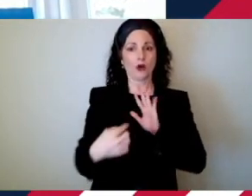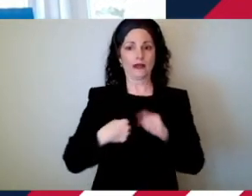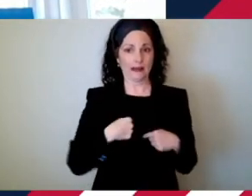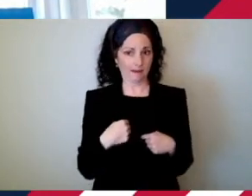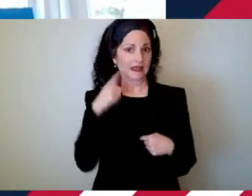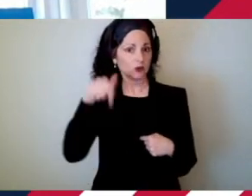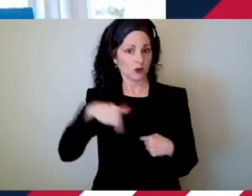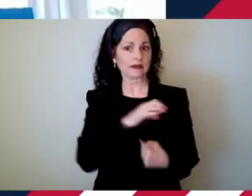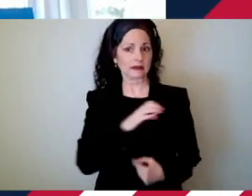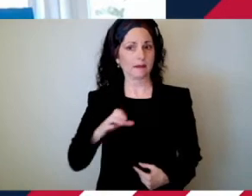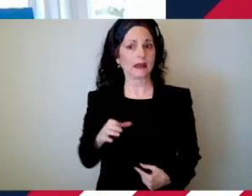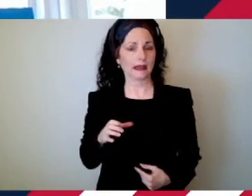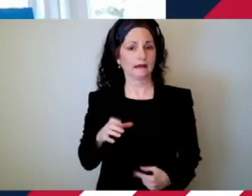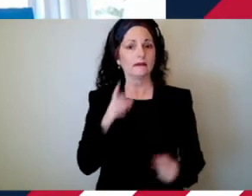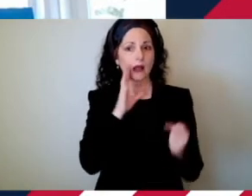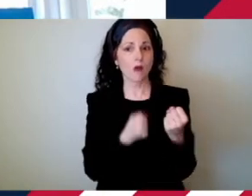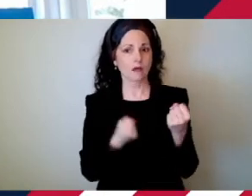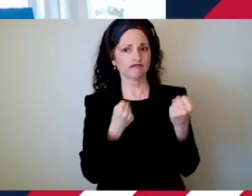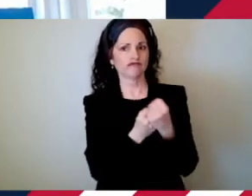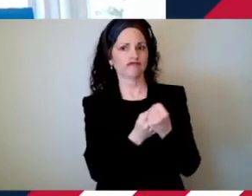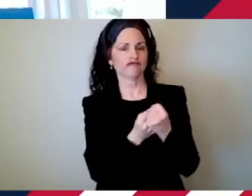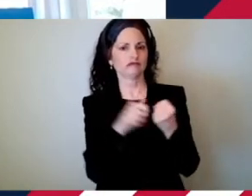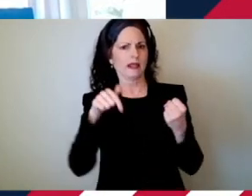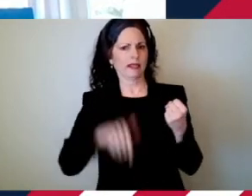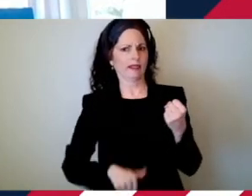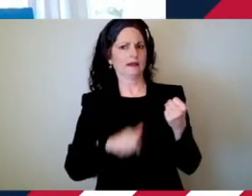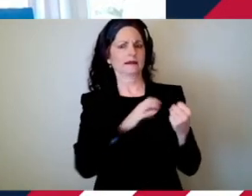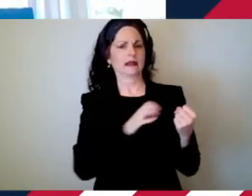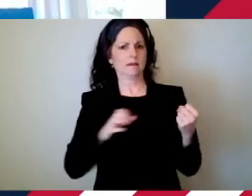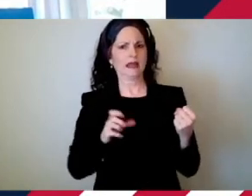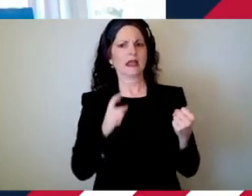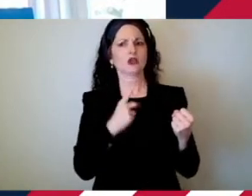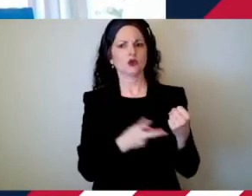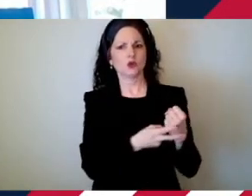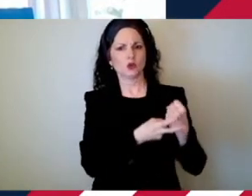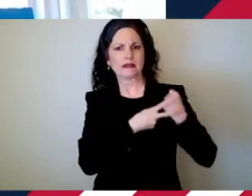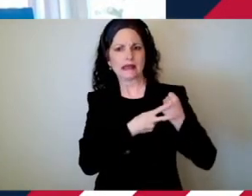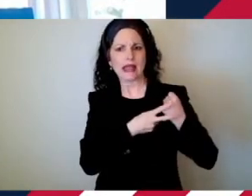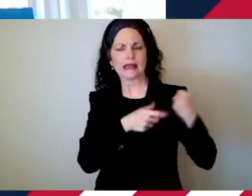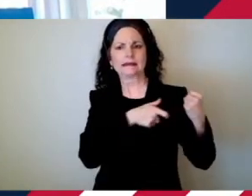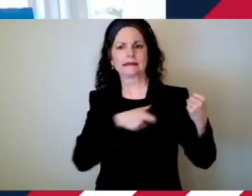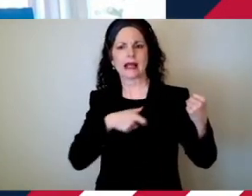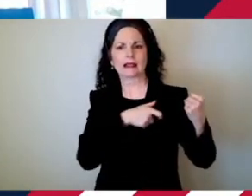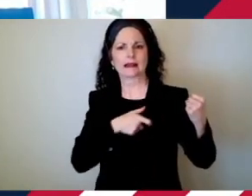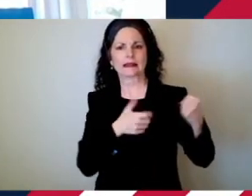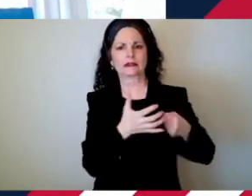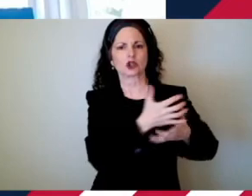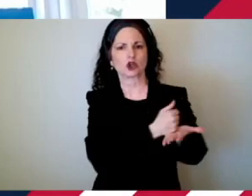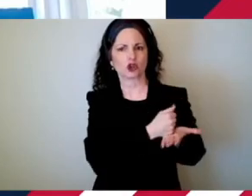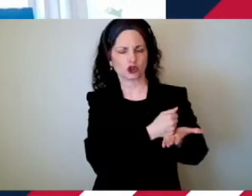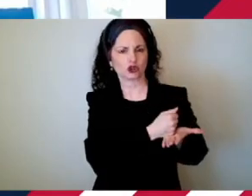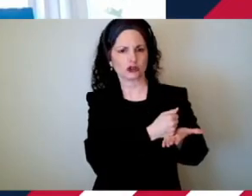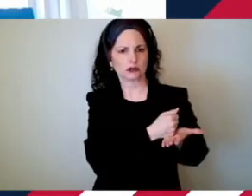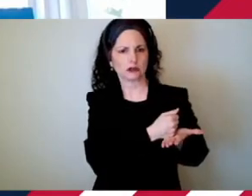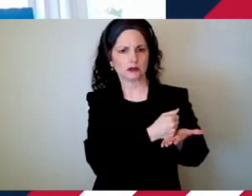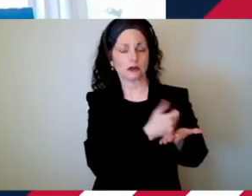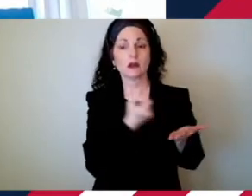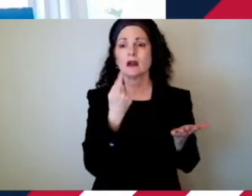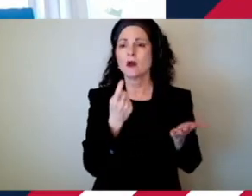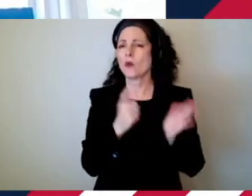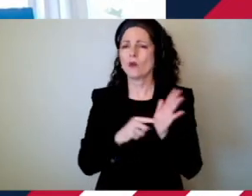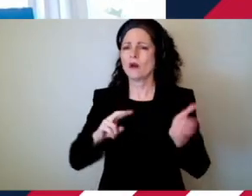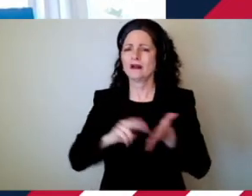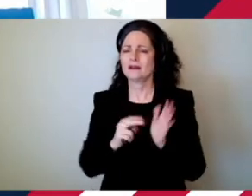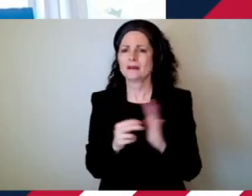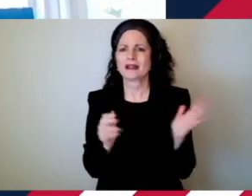of the committee on retaining delegates earned. One of the defining characteristics over the spring